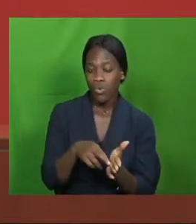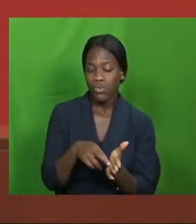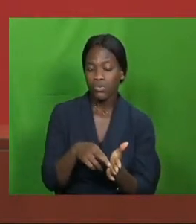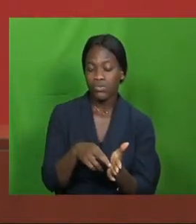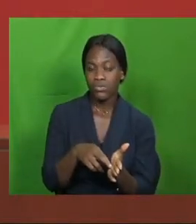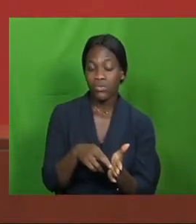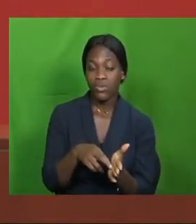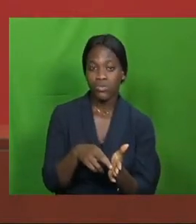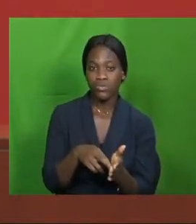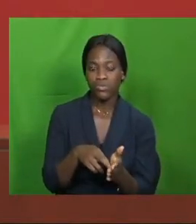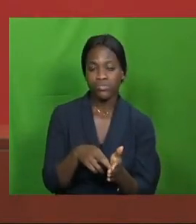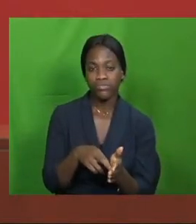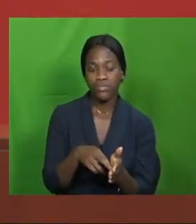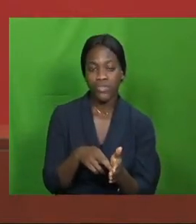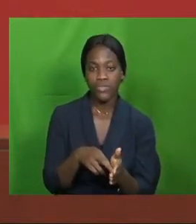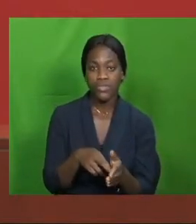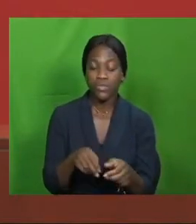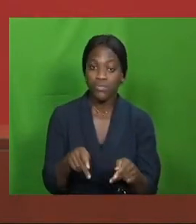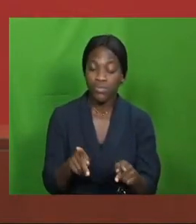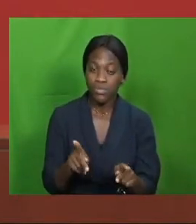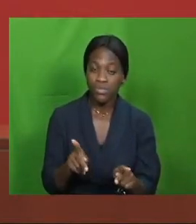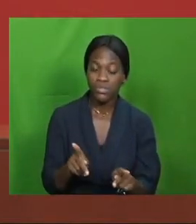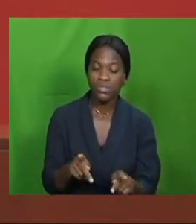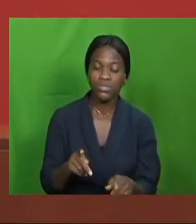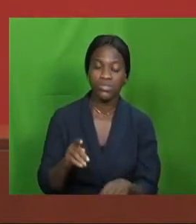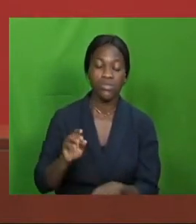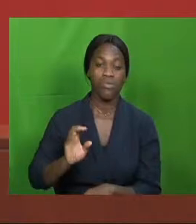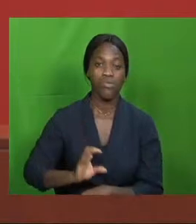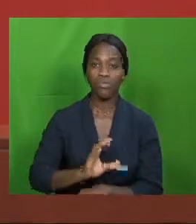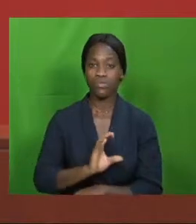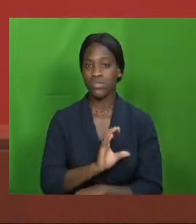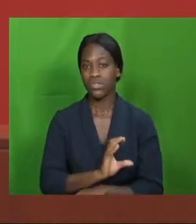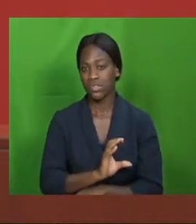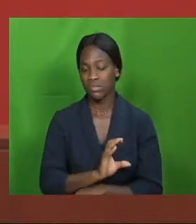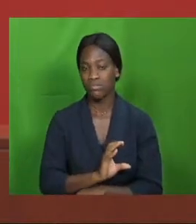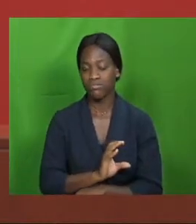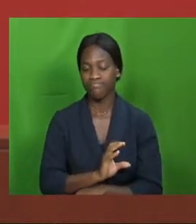Privileges on the alleged breach of Article